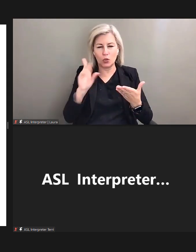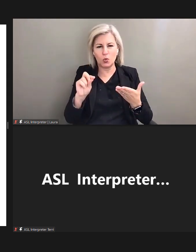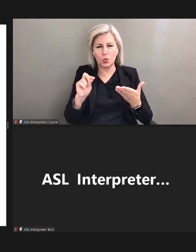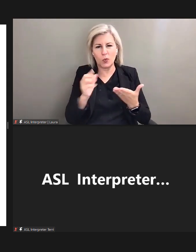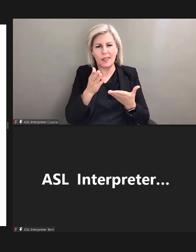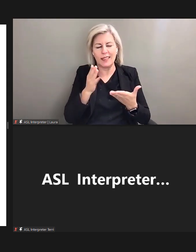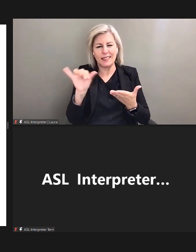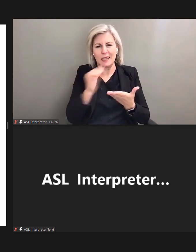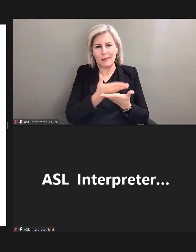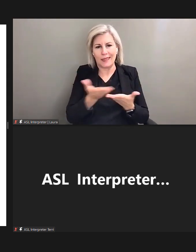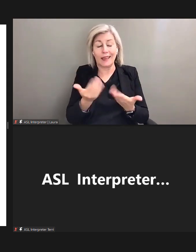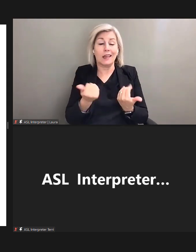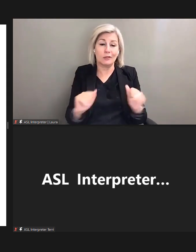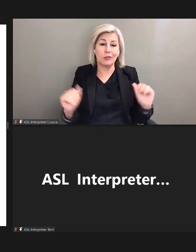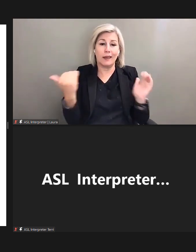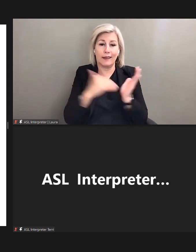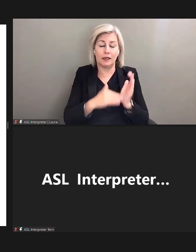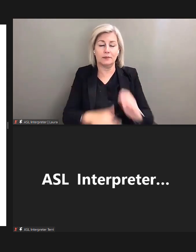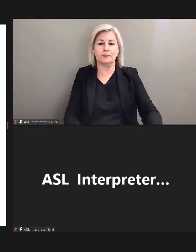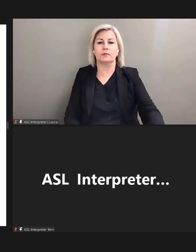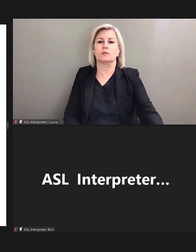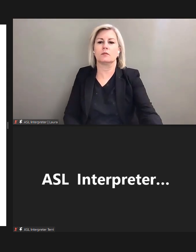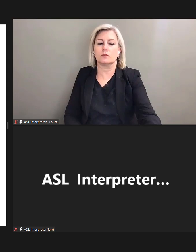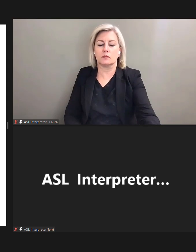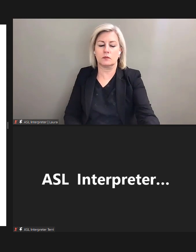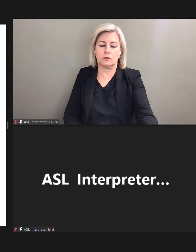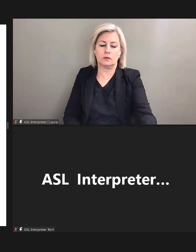thing and then try again.